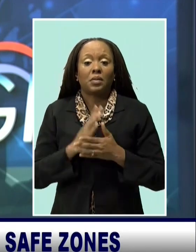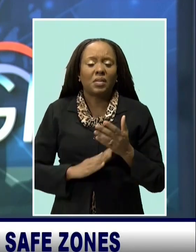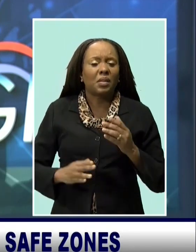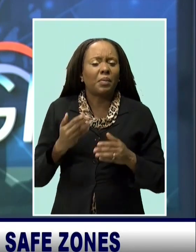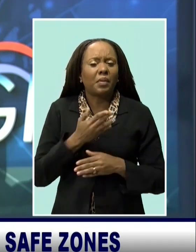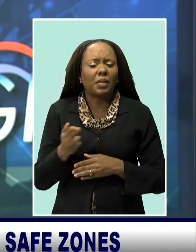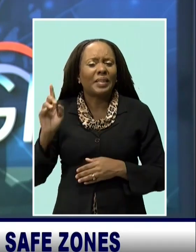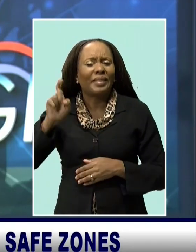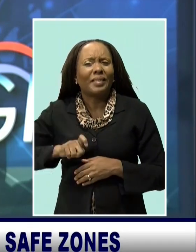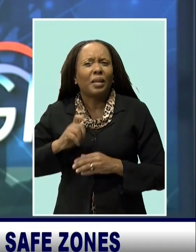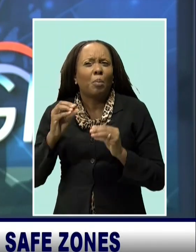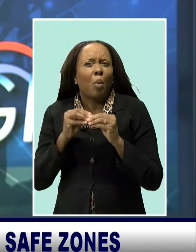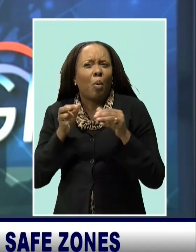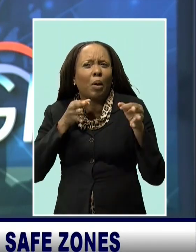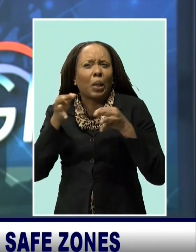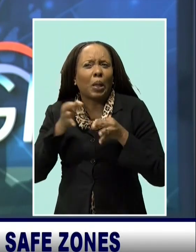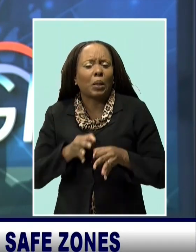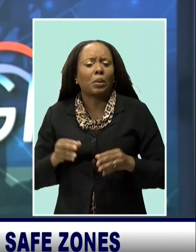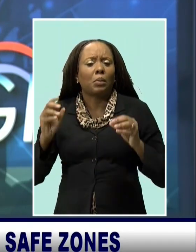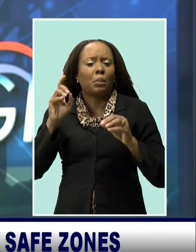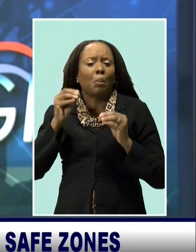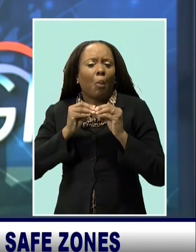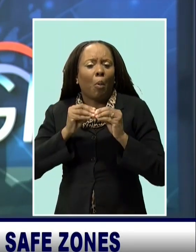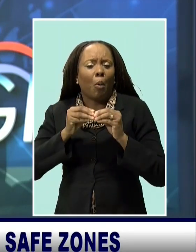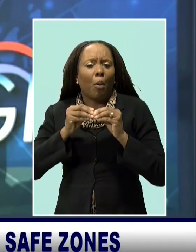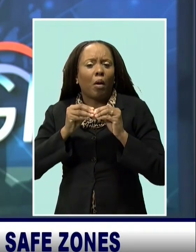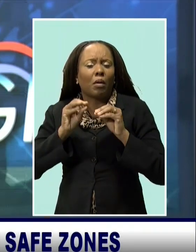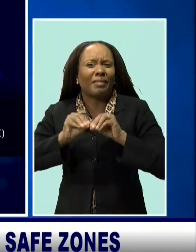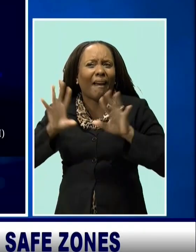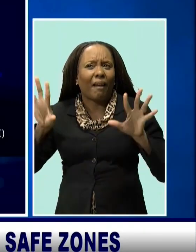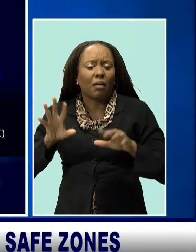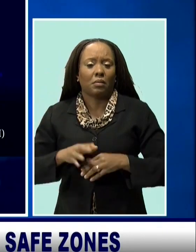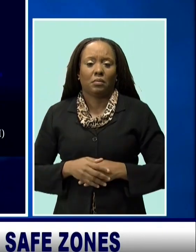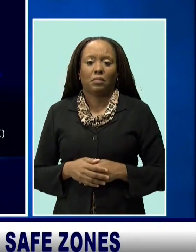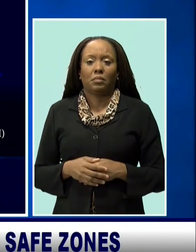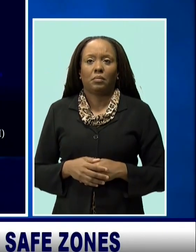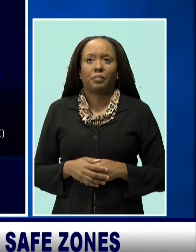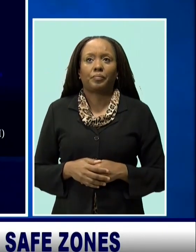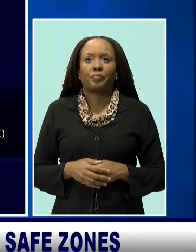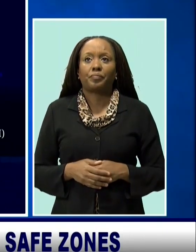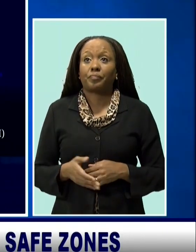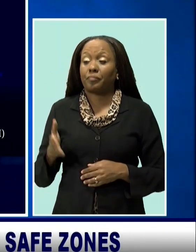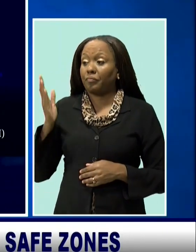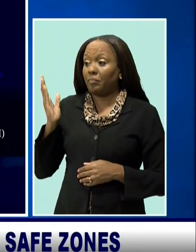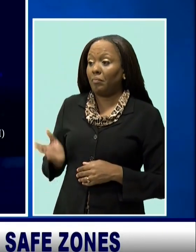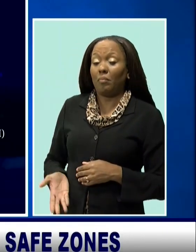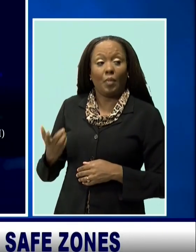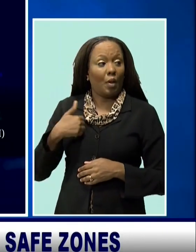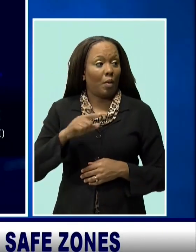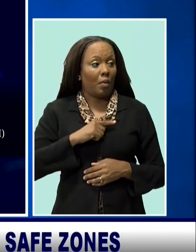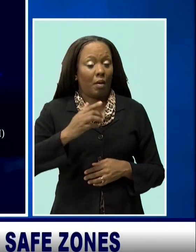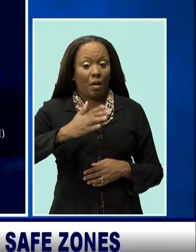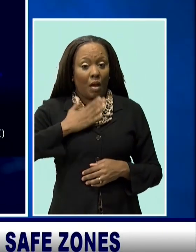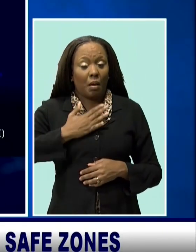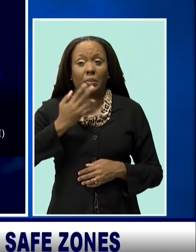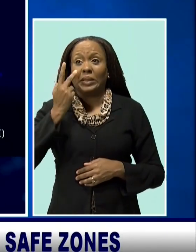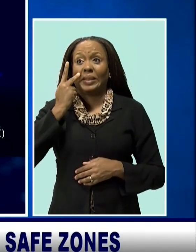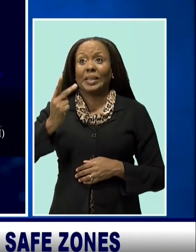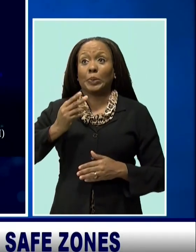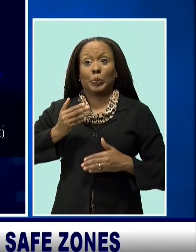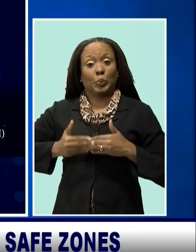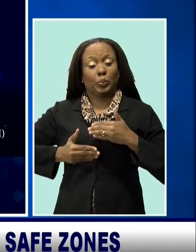aspects which need clarification. The Chamber is quite pleased to see that we have made some progress